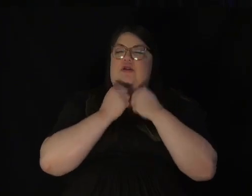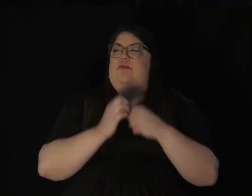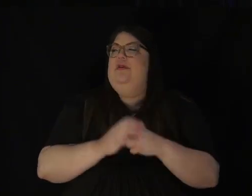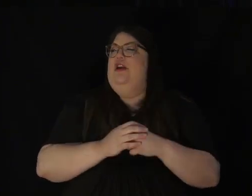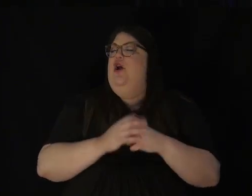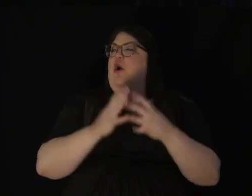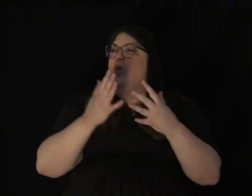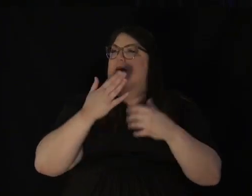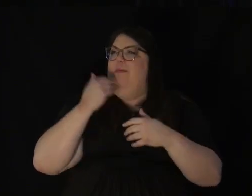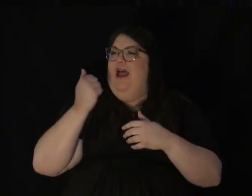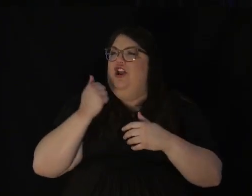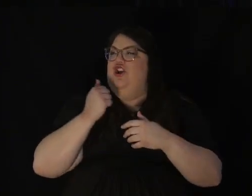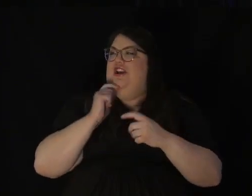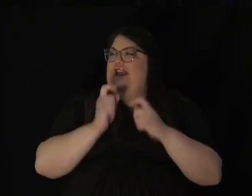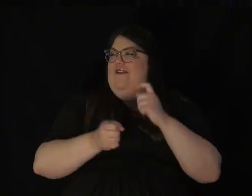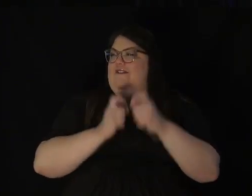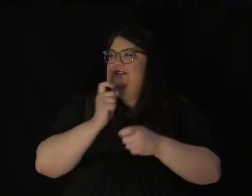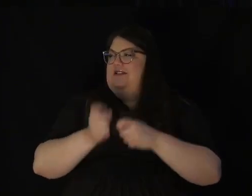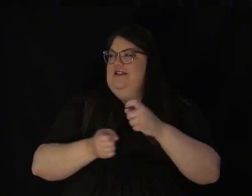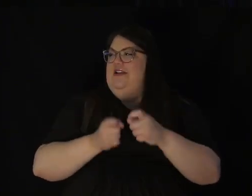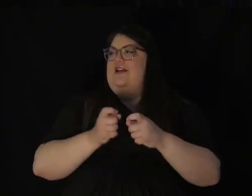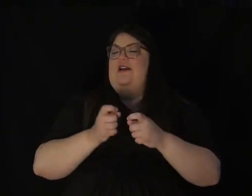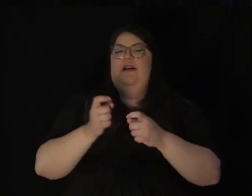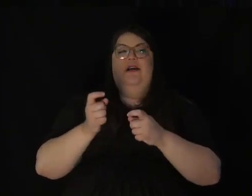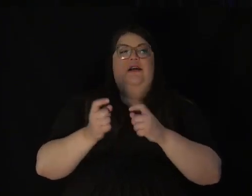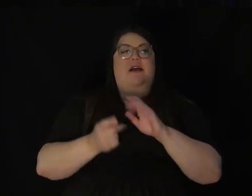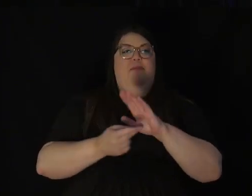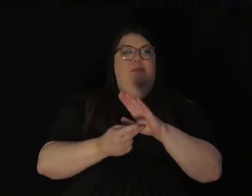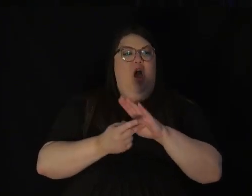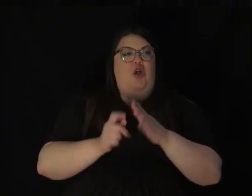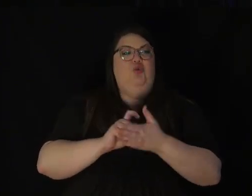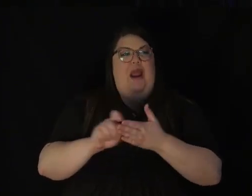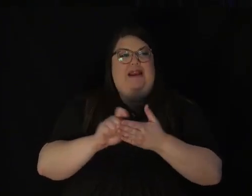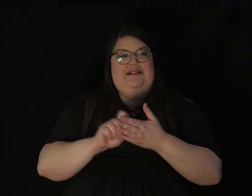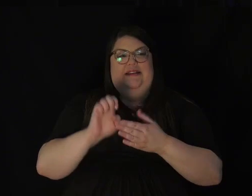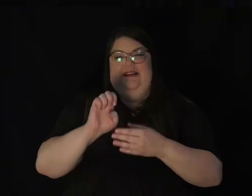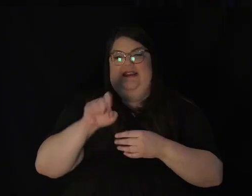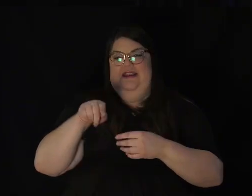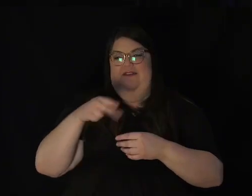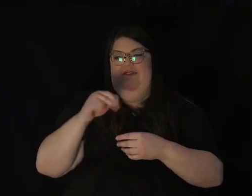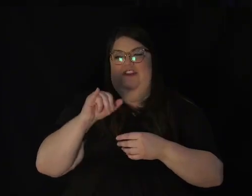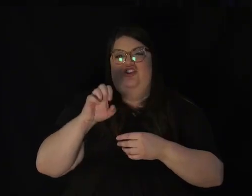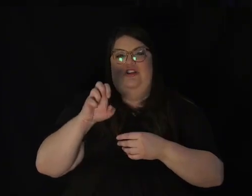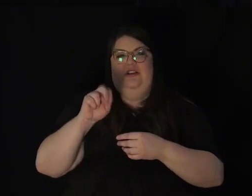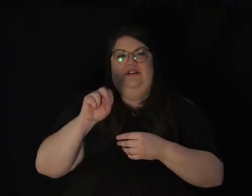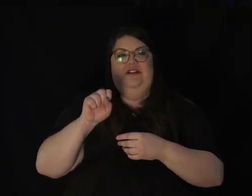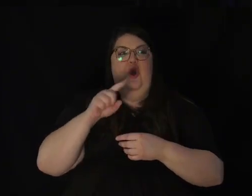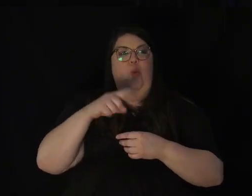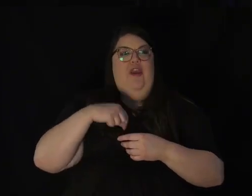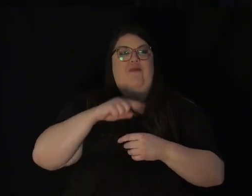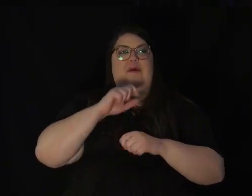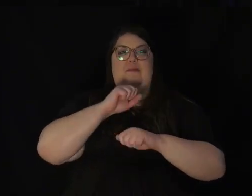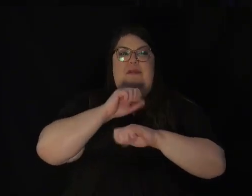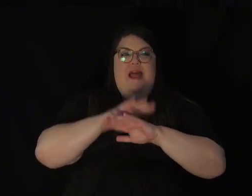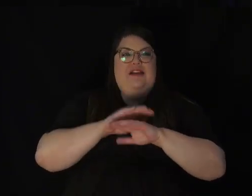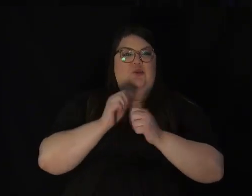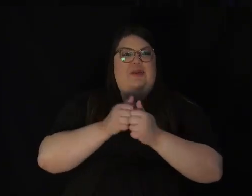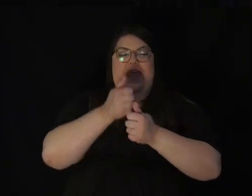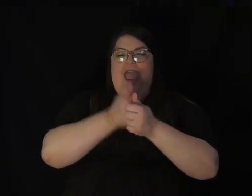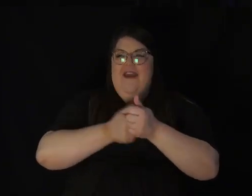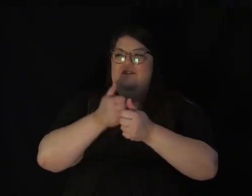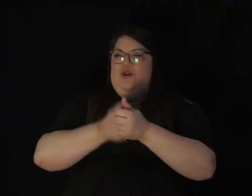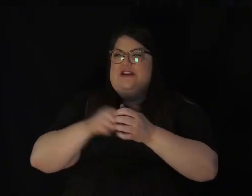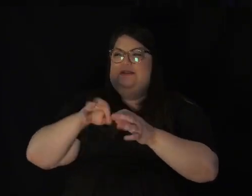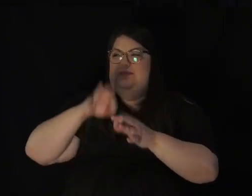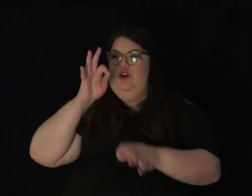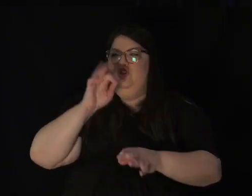greater gifts? Paul writes in Ephesians that we have been blessed with every spiritual blessing. What